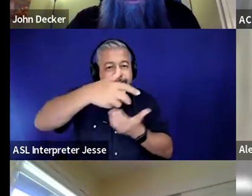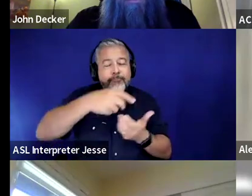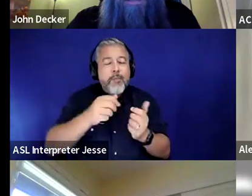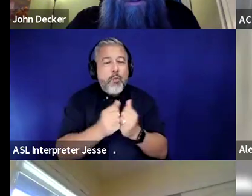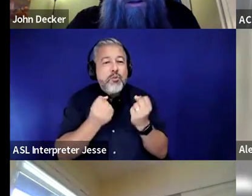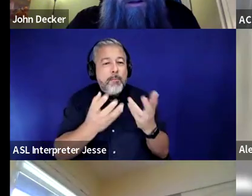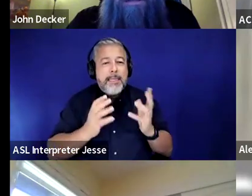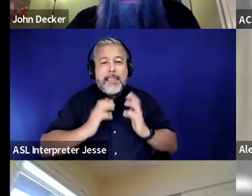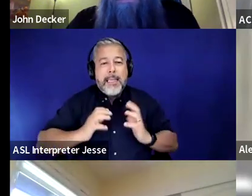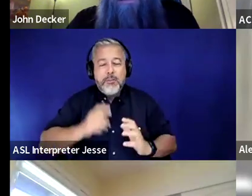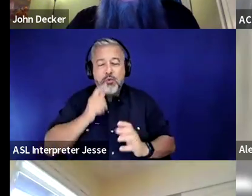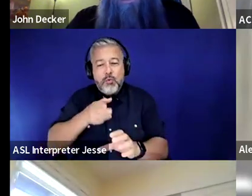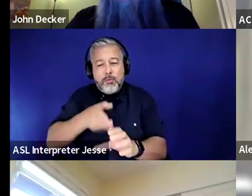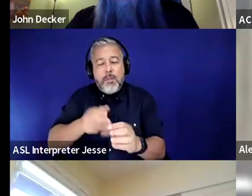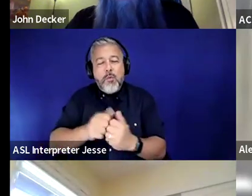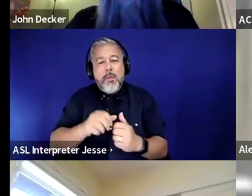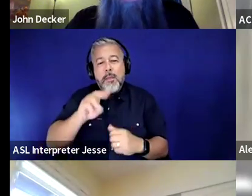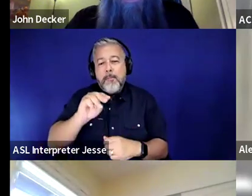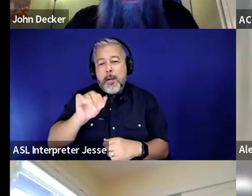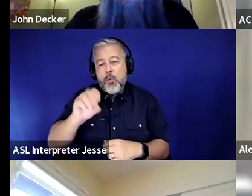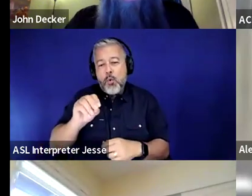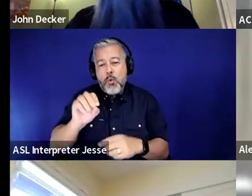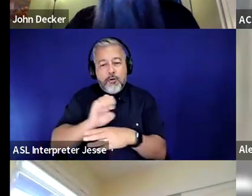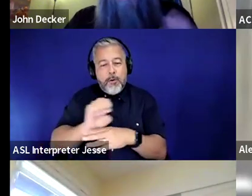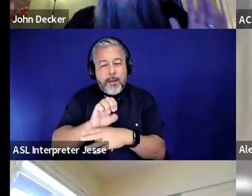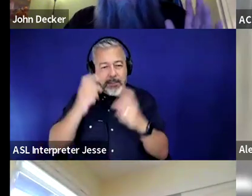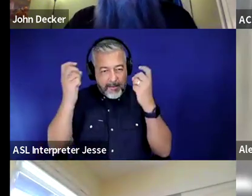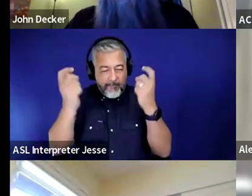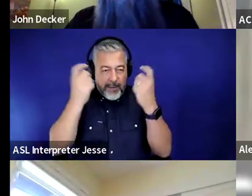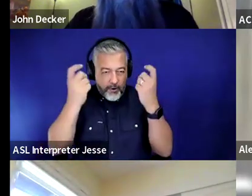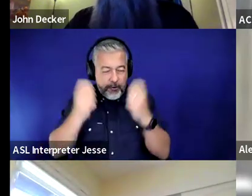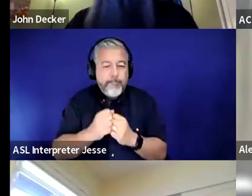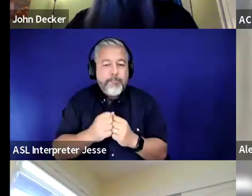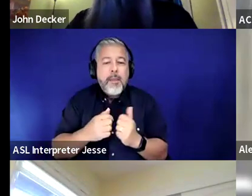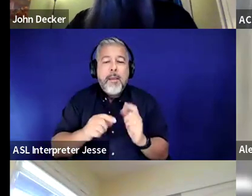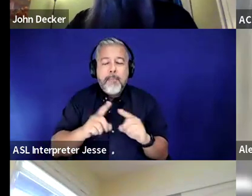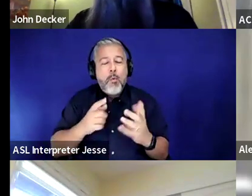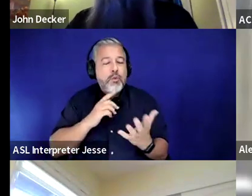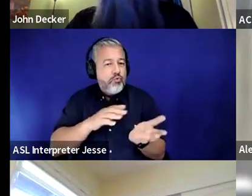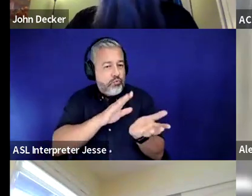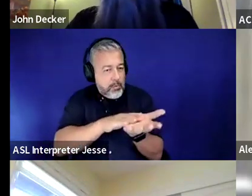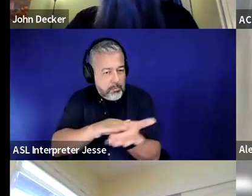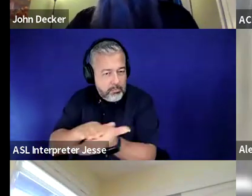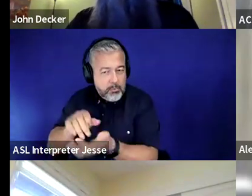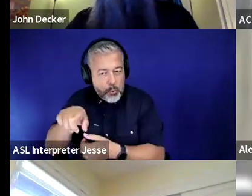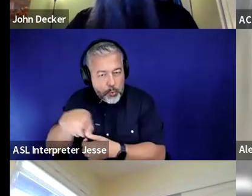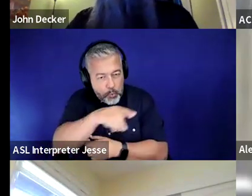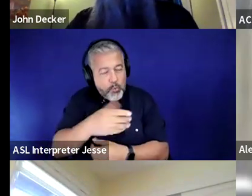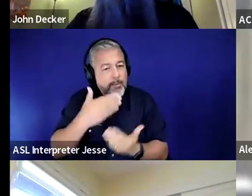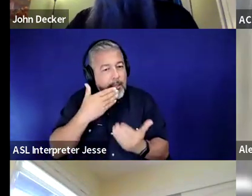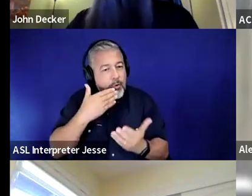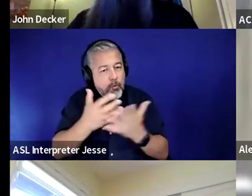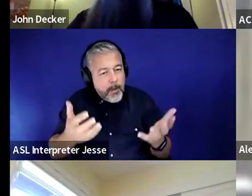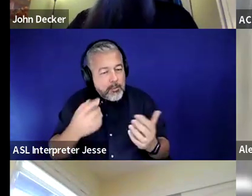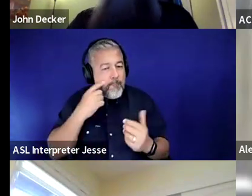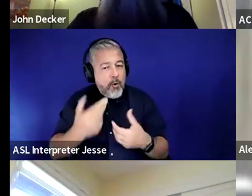the Micro Enterprise Fair as well. And so again, just want to acknowledge you all. Thank you so much for participating in that